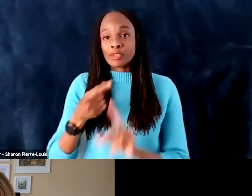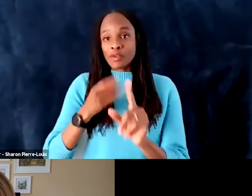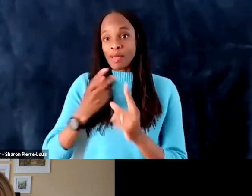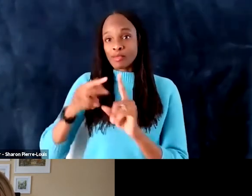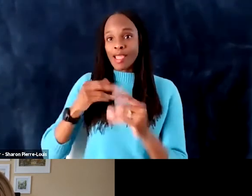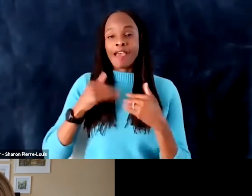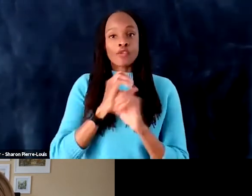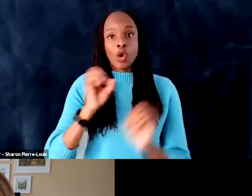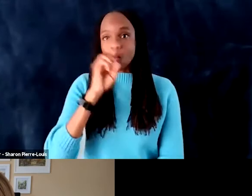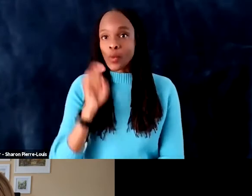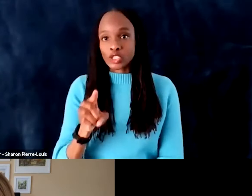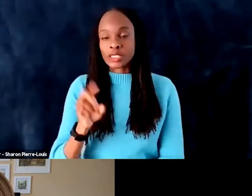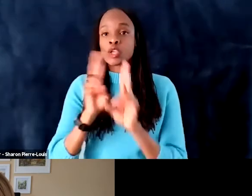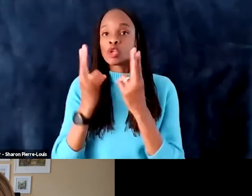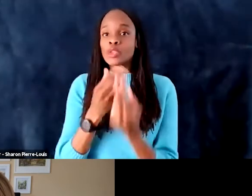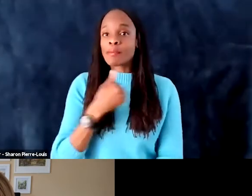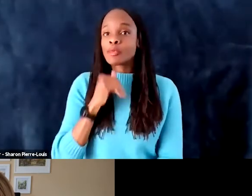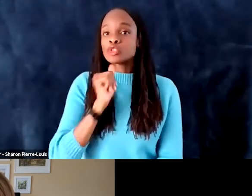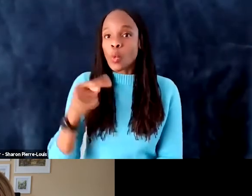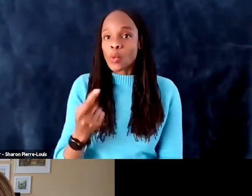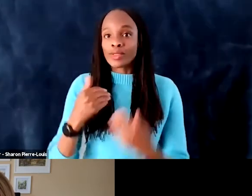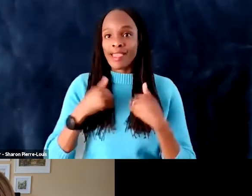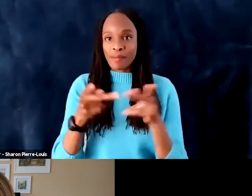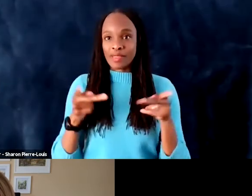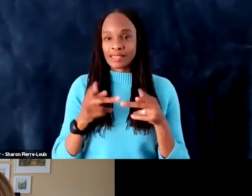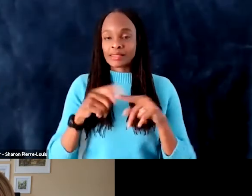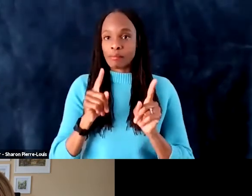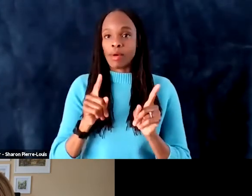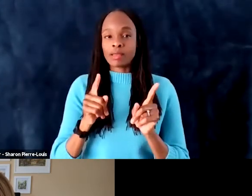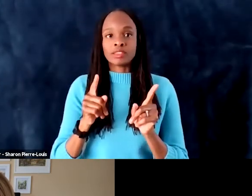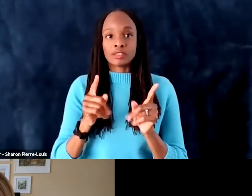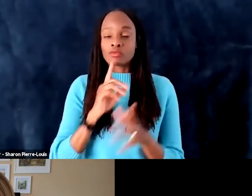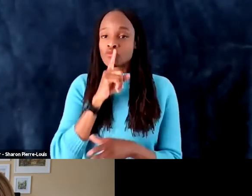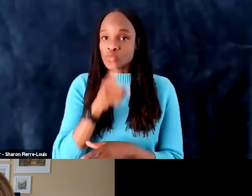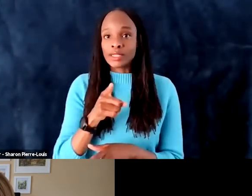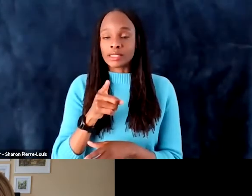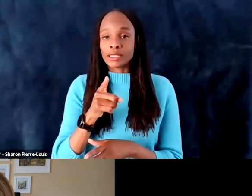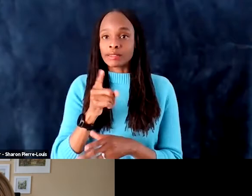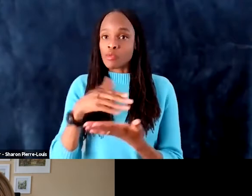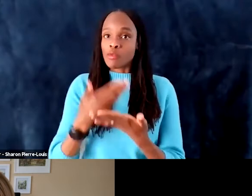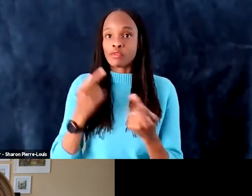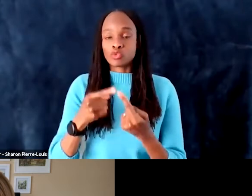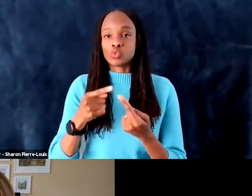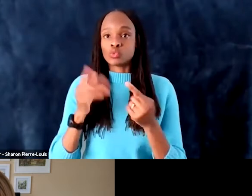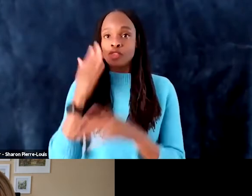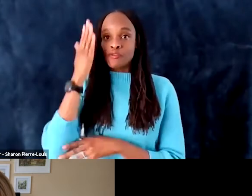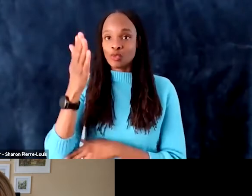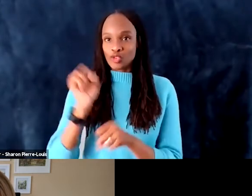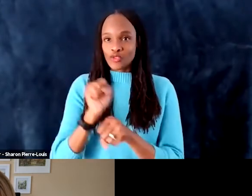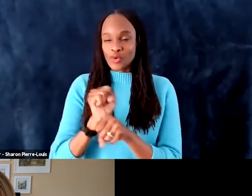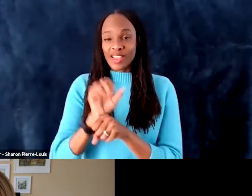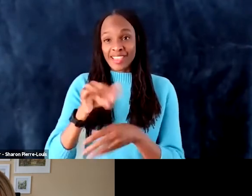no question that union members don't just have a place, but are deriving the future of work. That's clear. So it is my